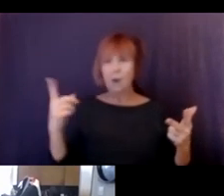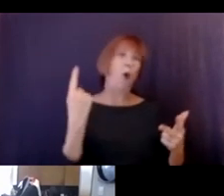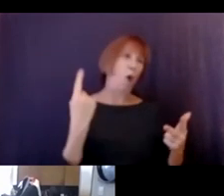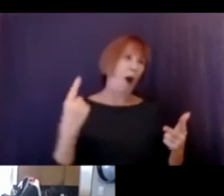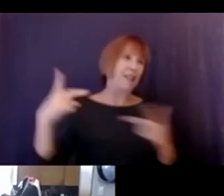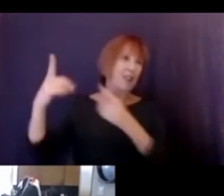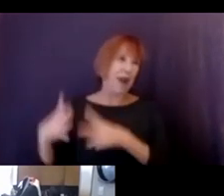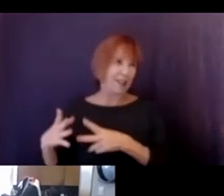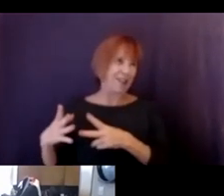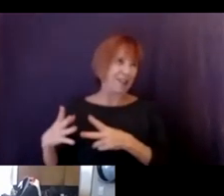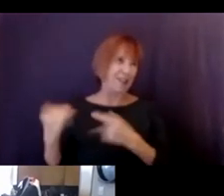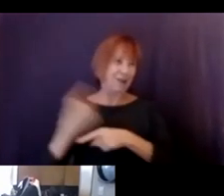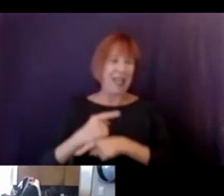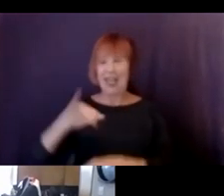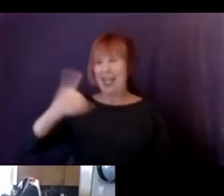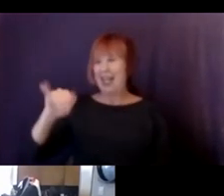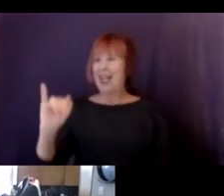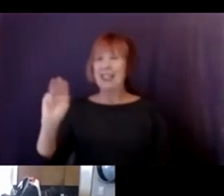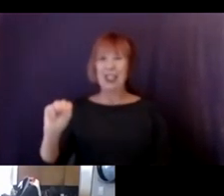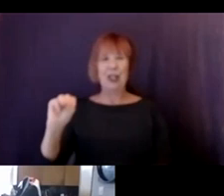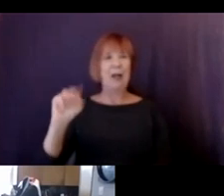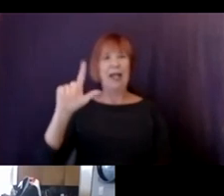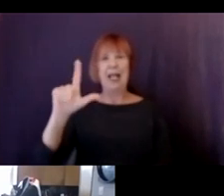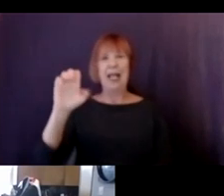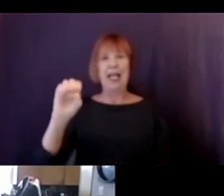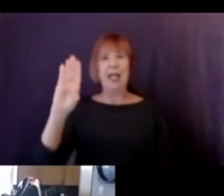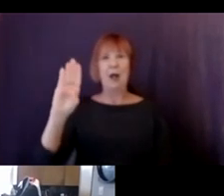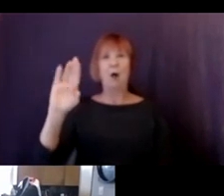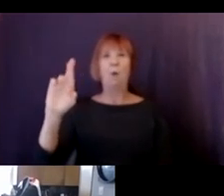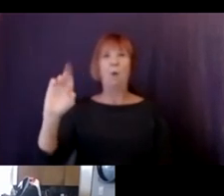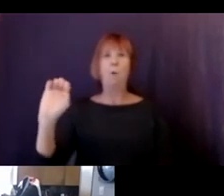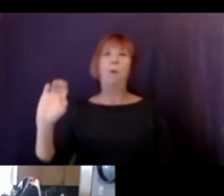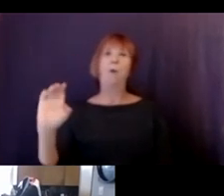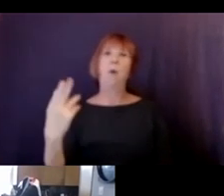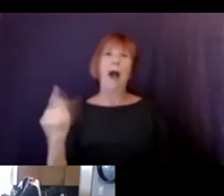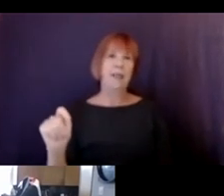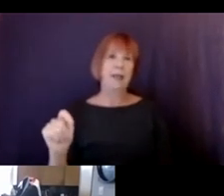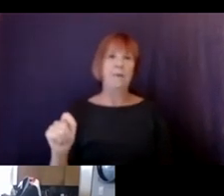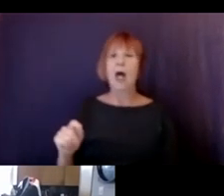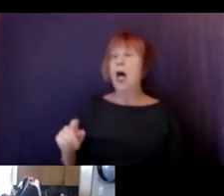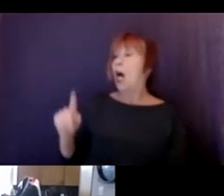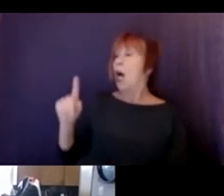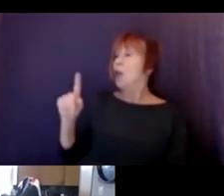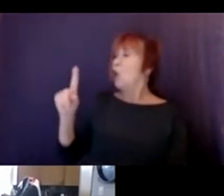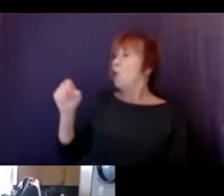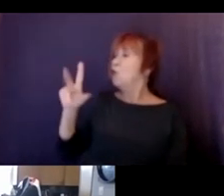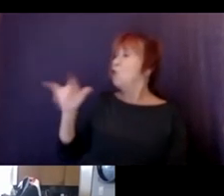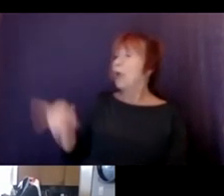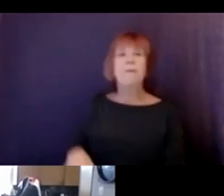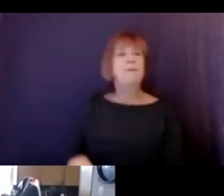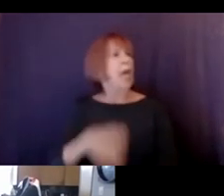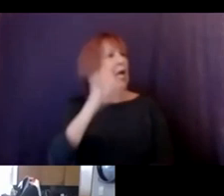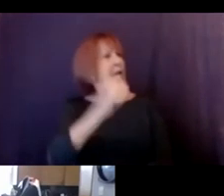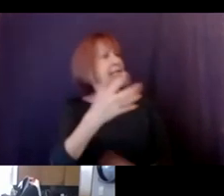Jim LaBrecht. How about you, ZULEY? What, any thoughts or questions? Yes, I just want to know, what's